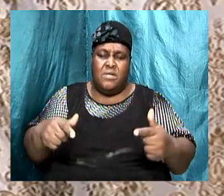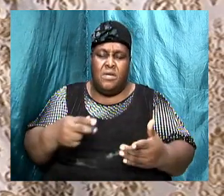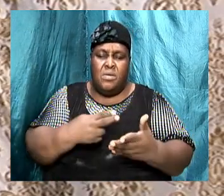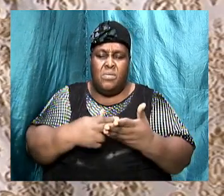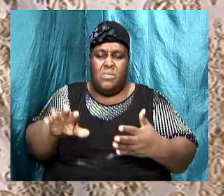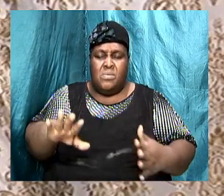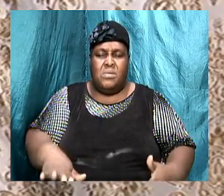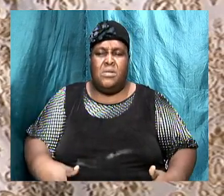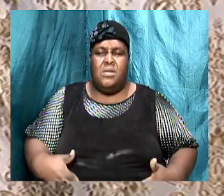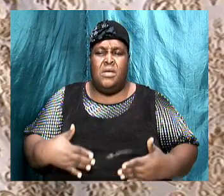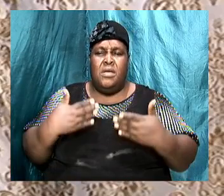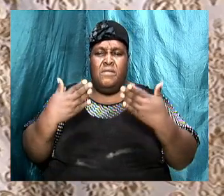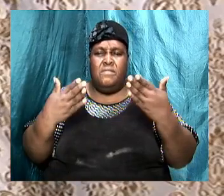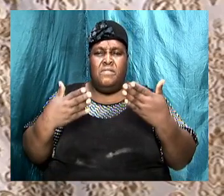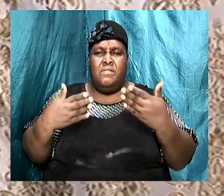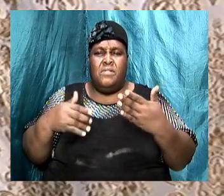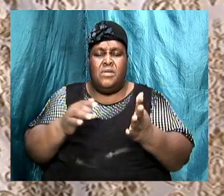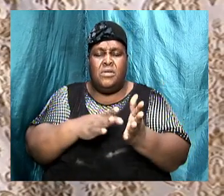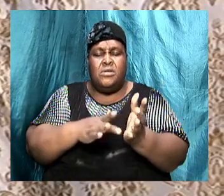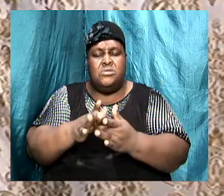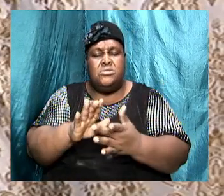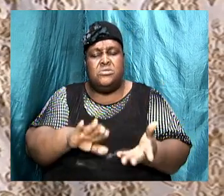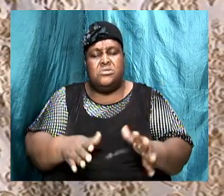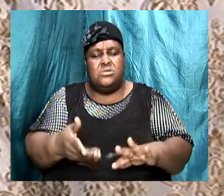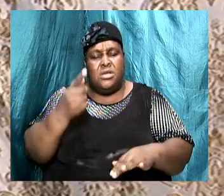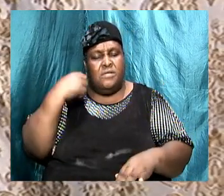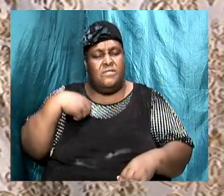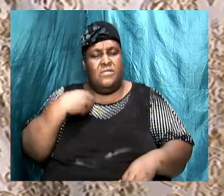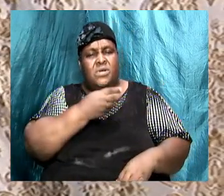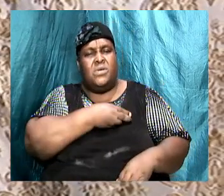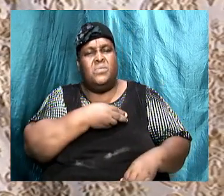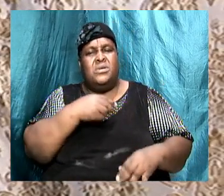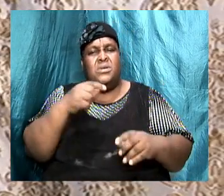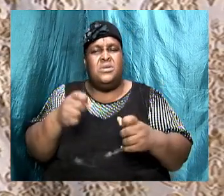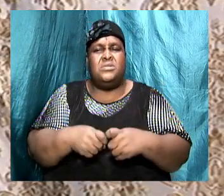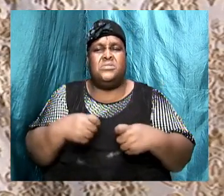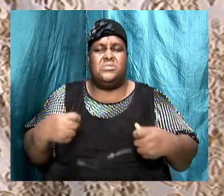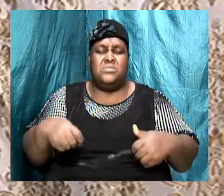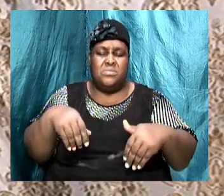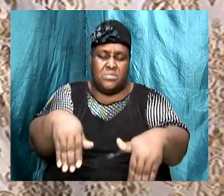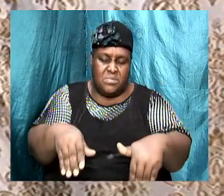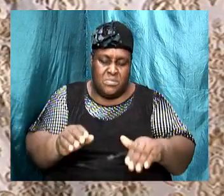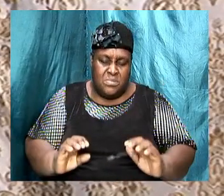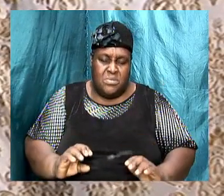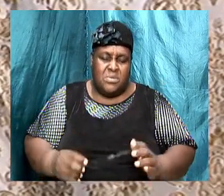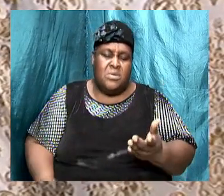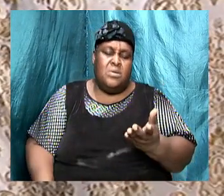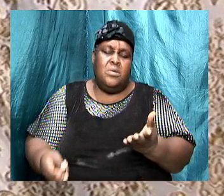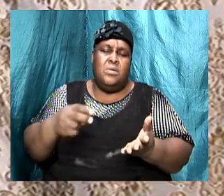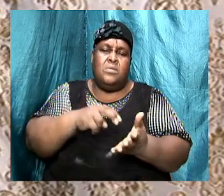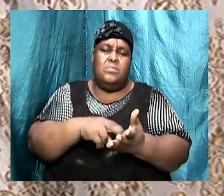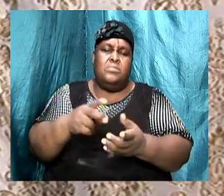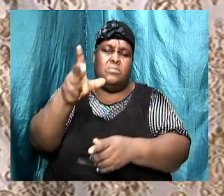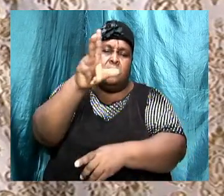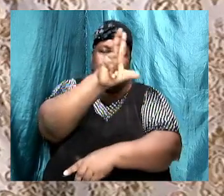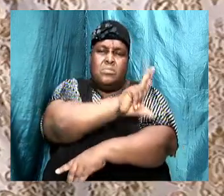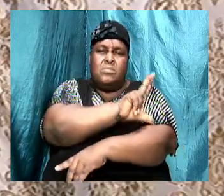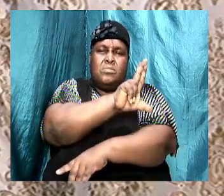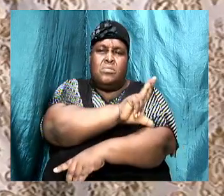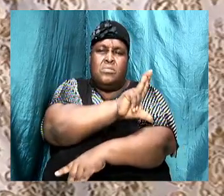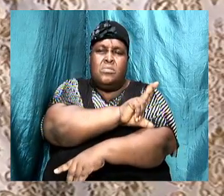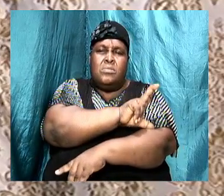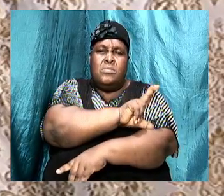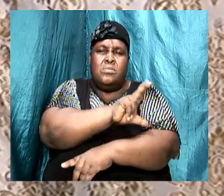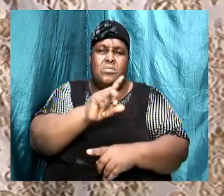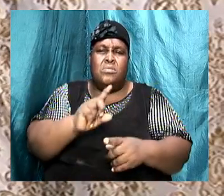So Christ died for our sins according to the scripture, and he was buried, rose again on the third day according